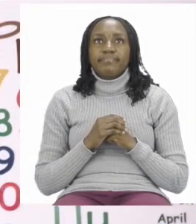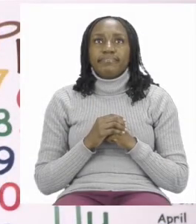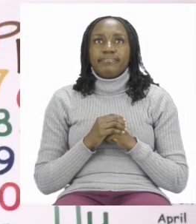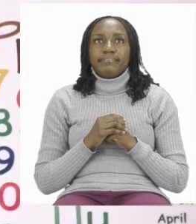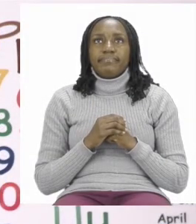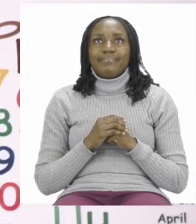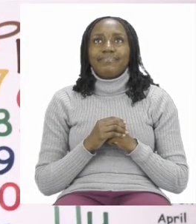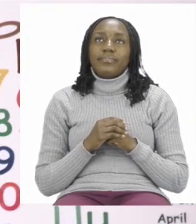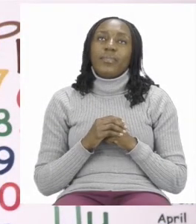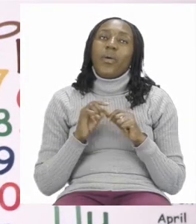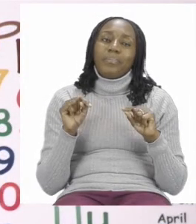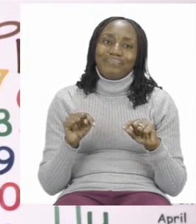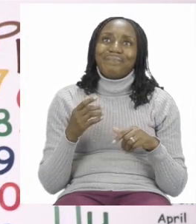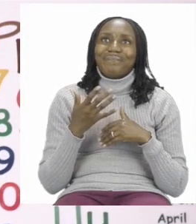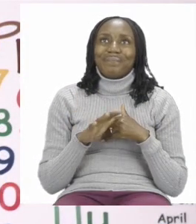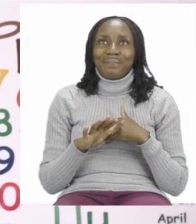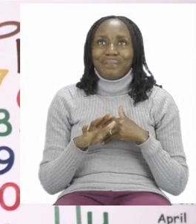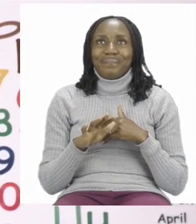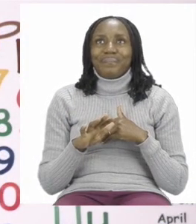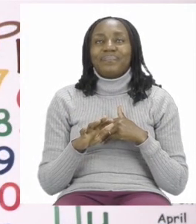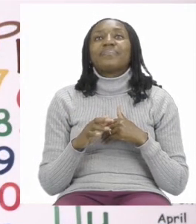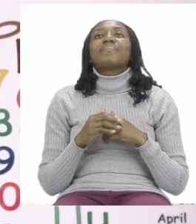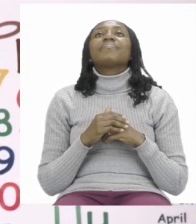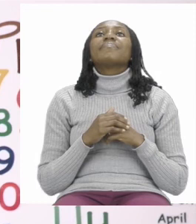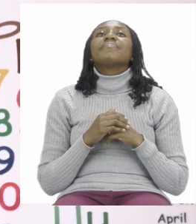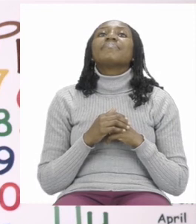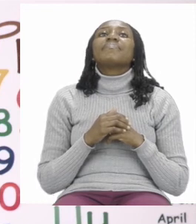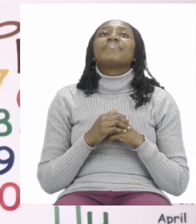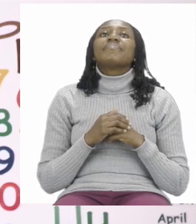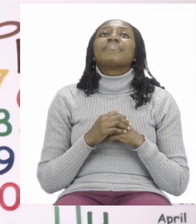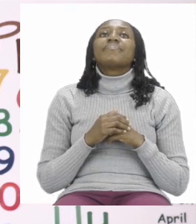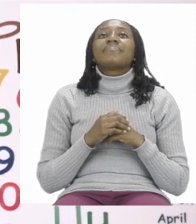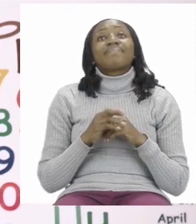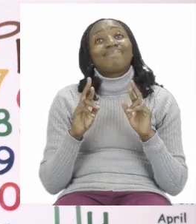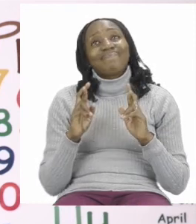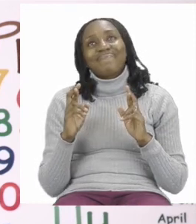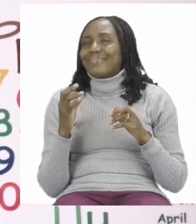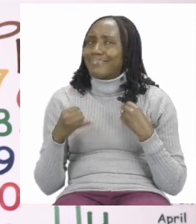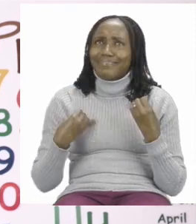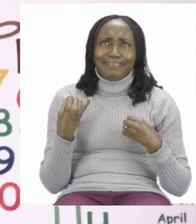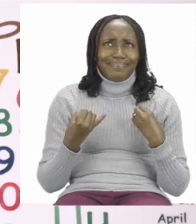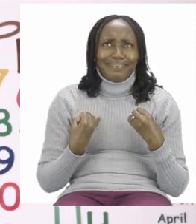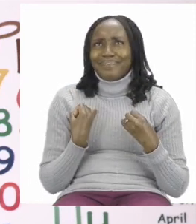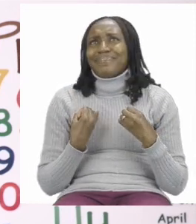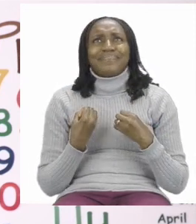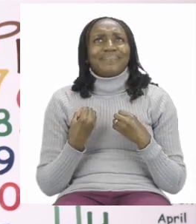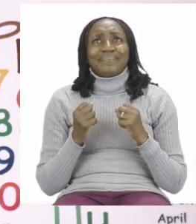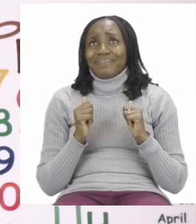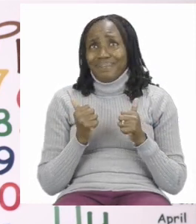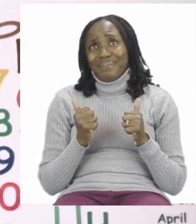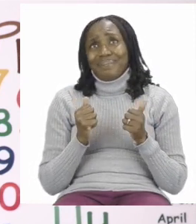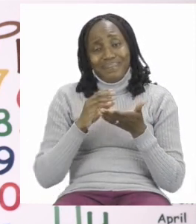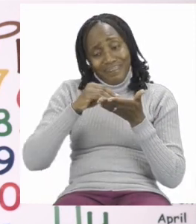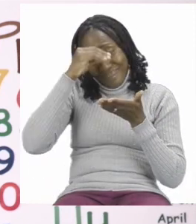We have come to the end of our lesson today, boys and girls. I hope you had as much fun as I did,